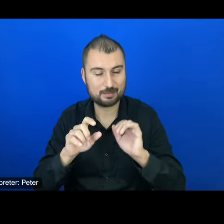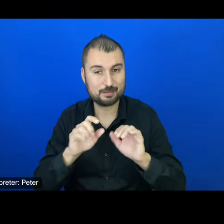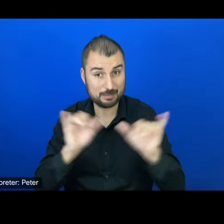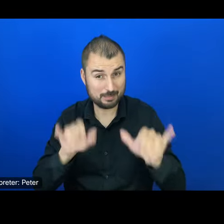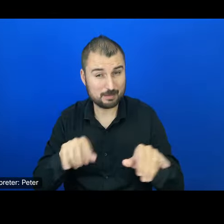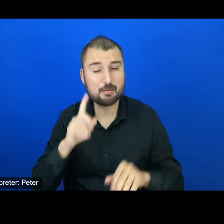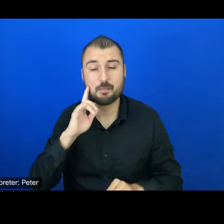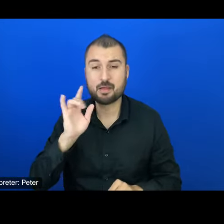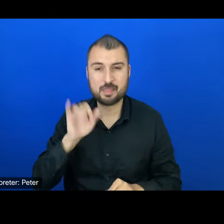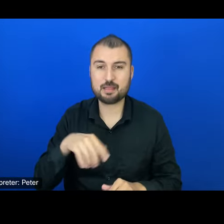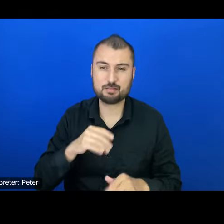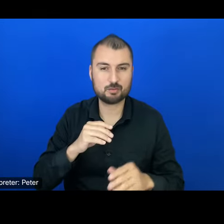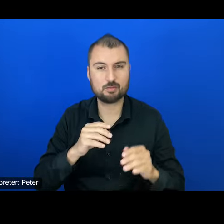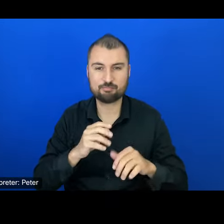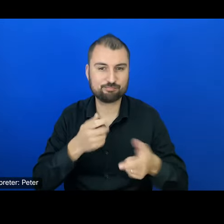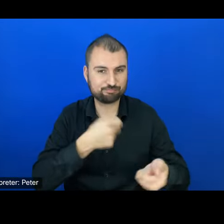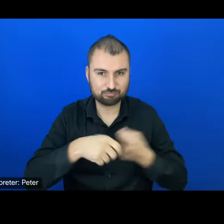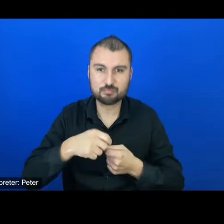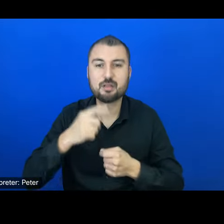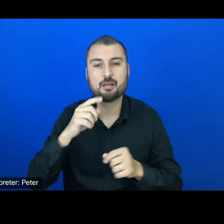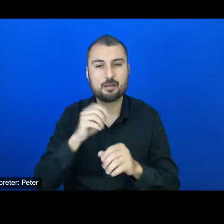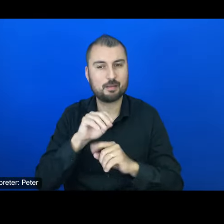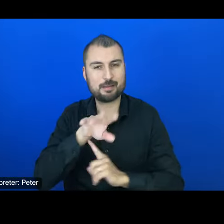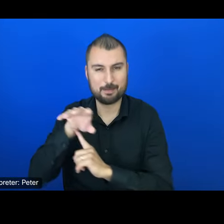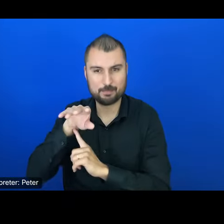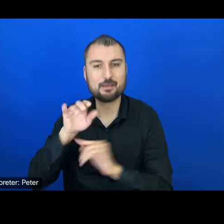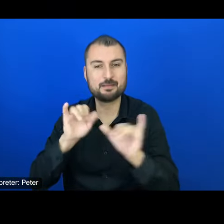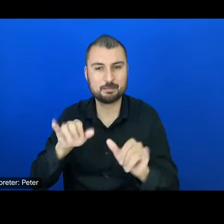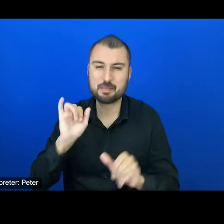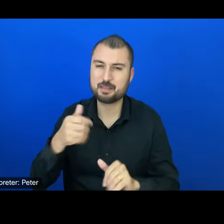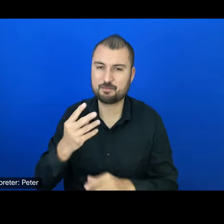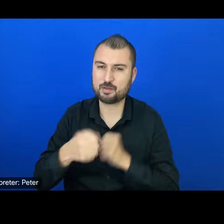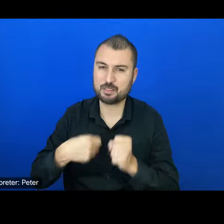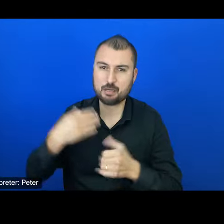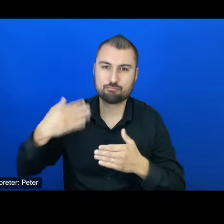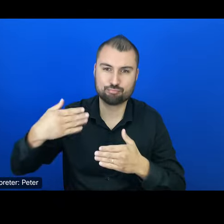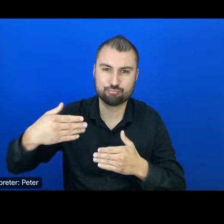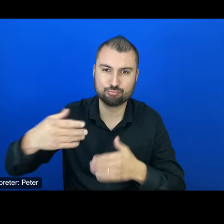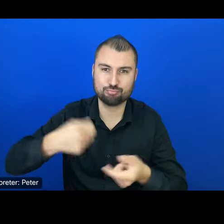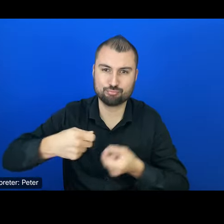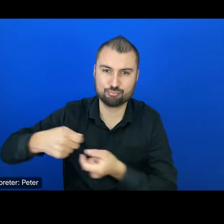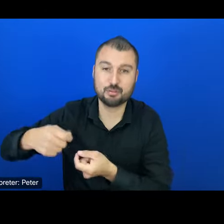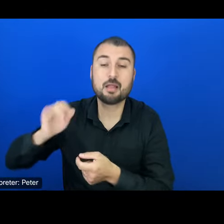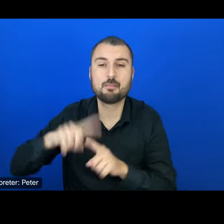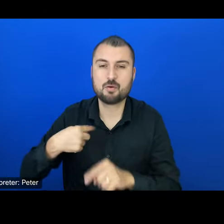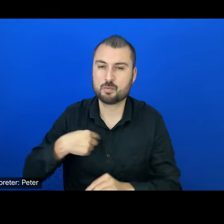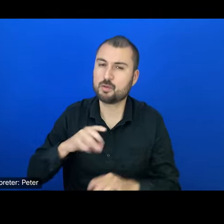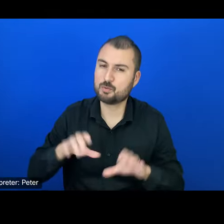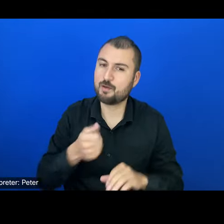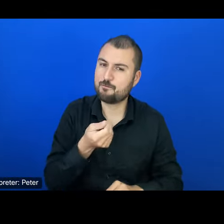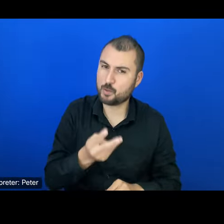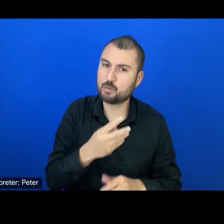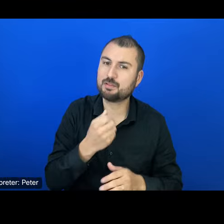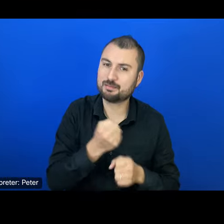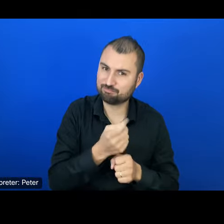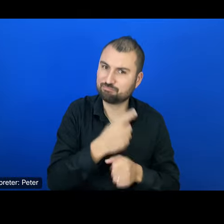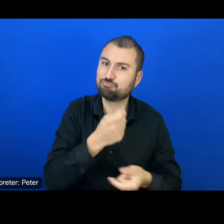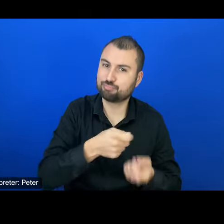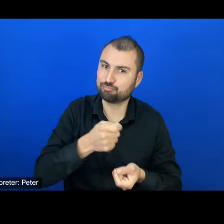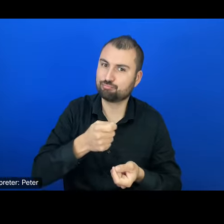of our camera system. It'll be a multi-year thing, so we will just do a few each year and just